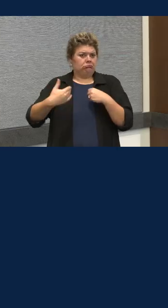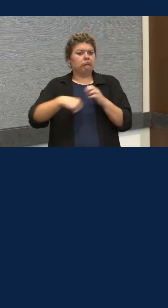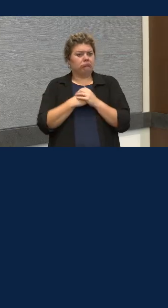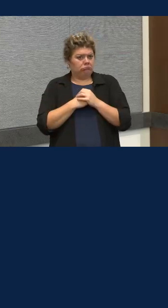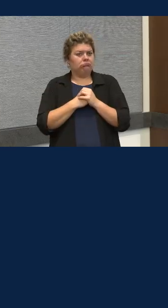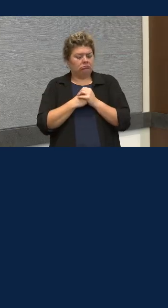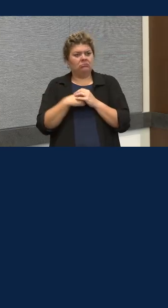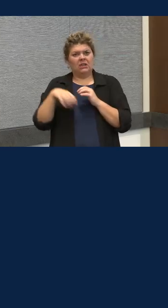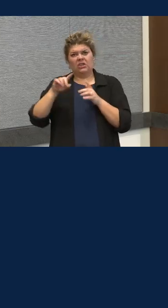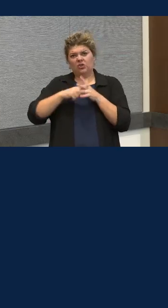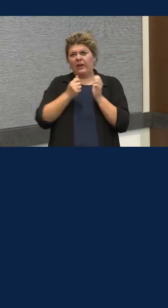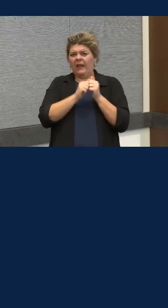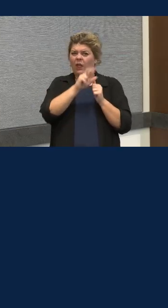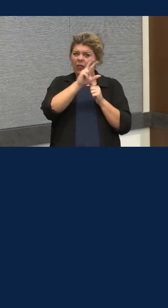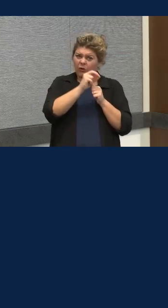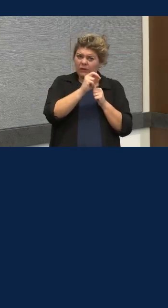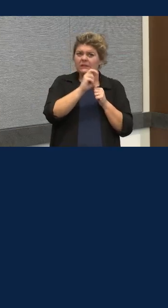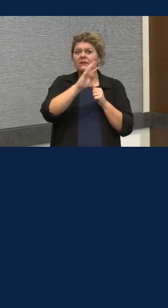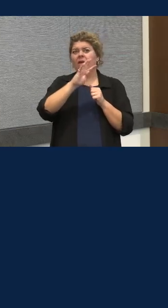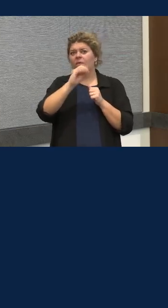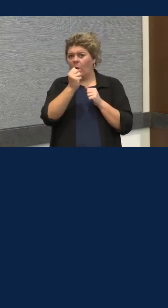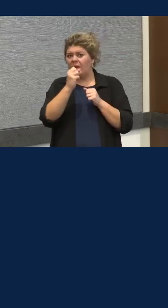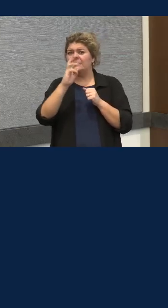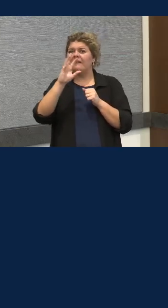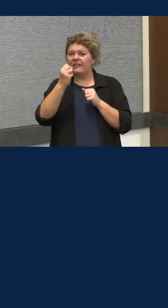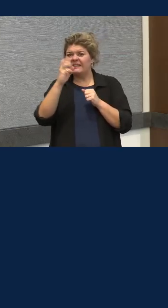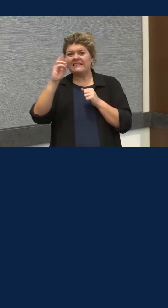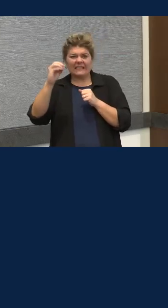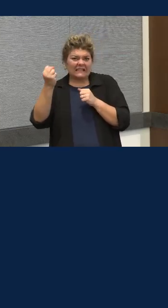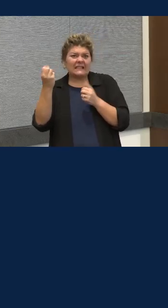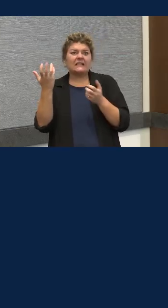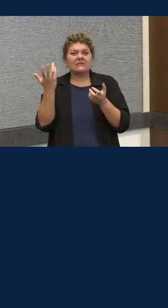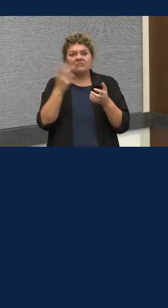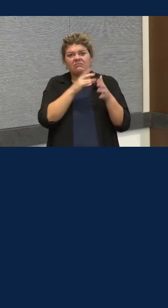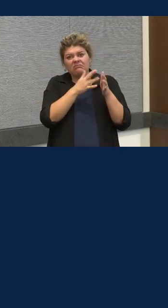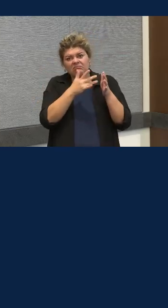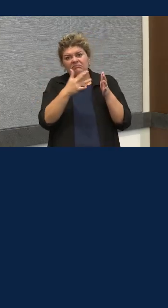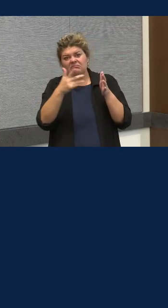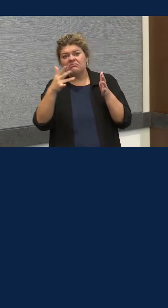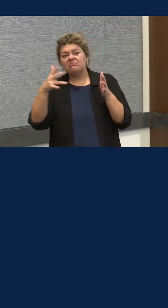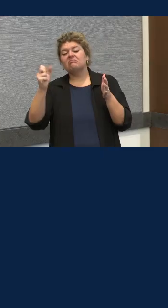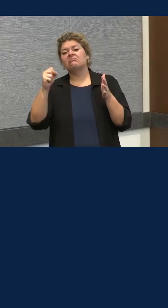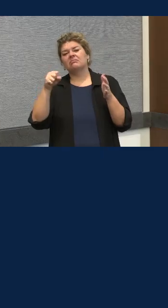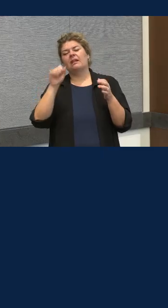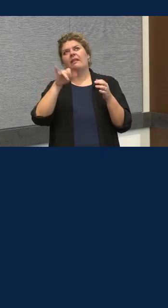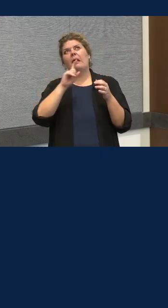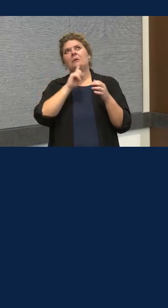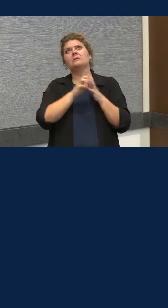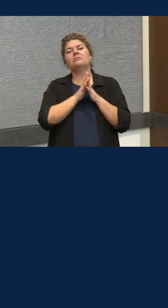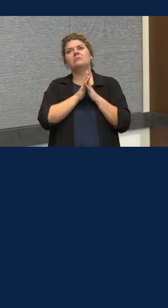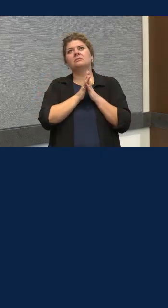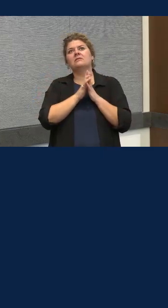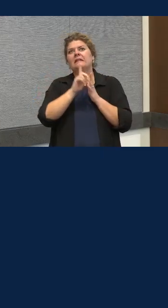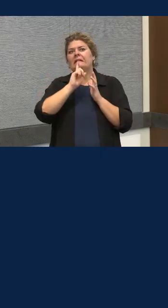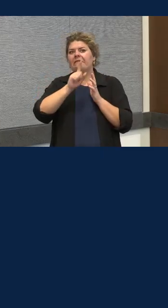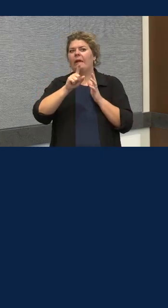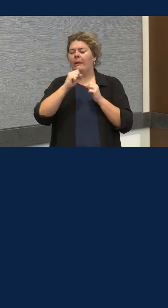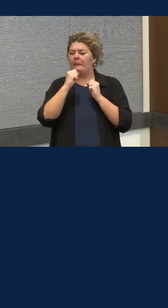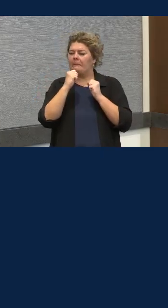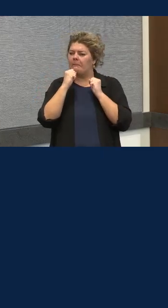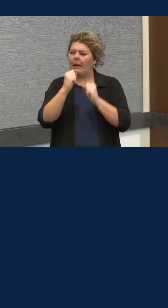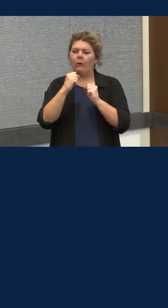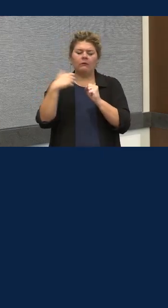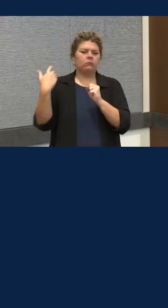starting in the 30s through the 40s, 50s, 60s and stuff. Yeah, this was a very, very